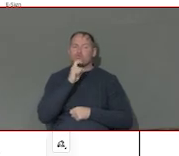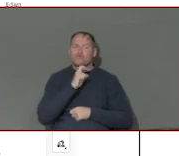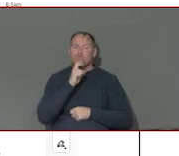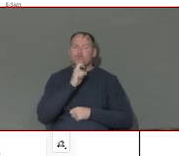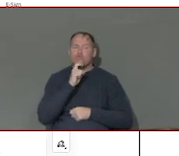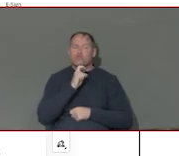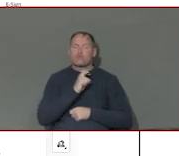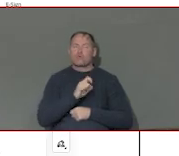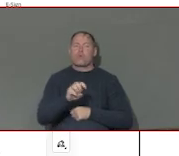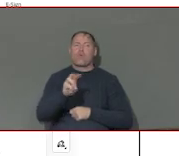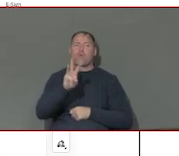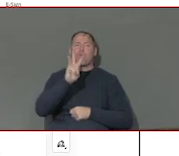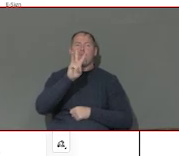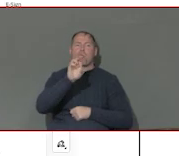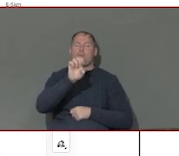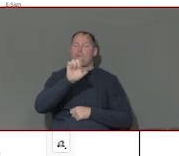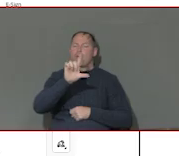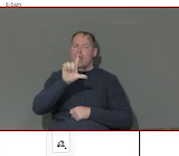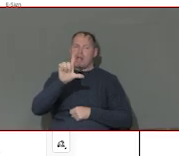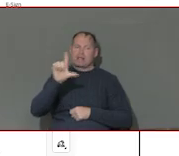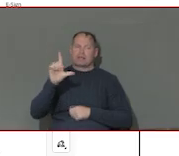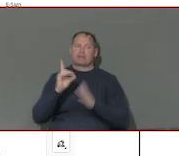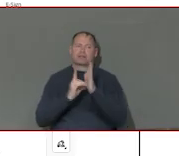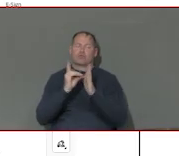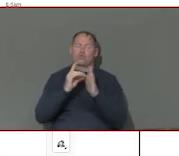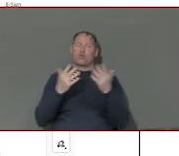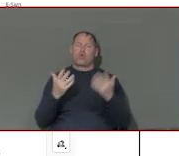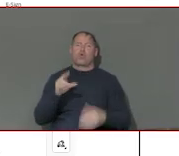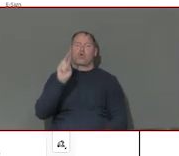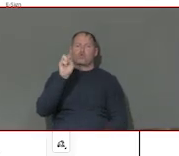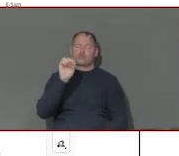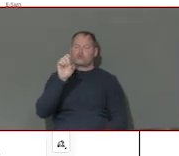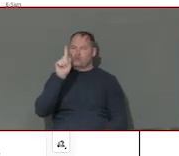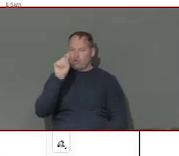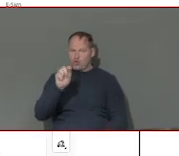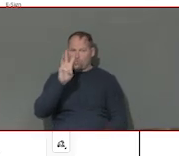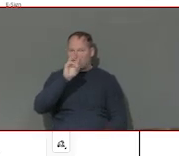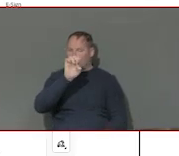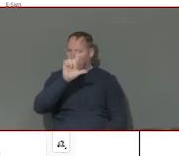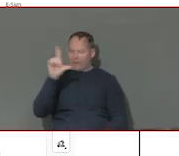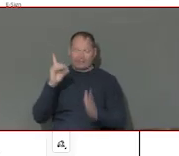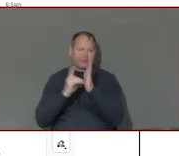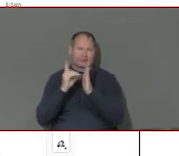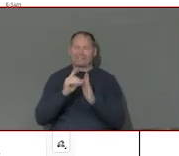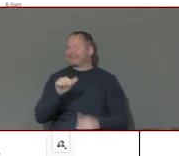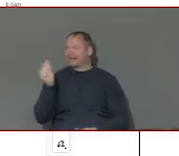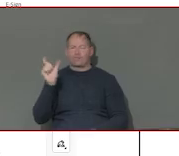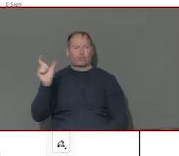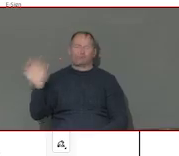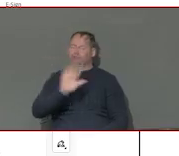well developed or not well developed, not other terms. We don't want to